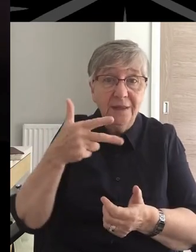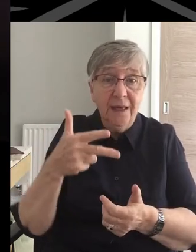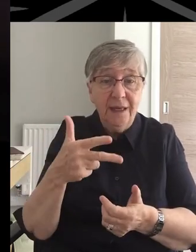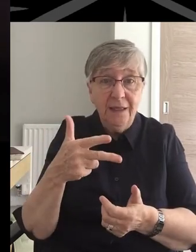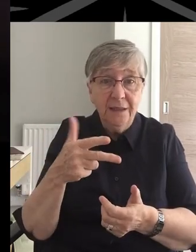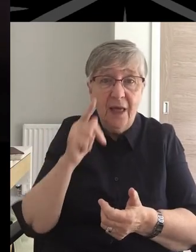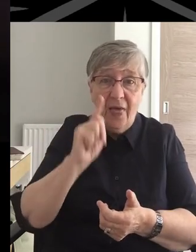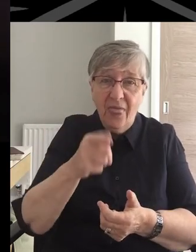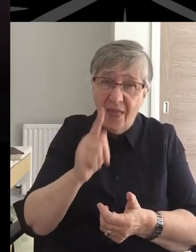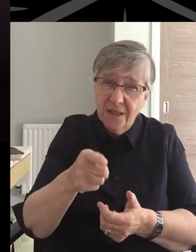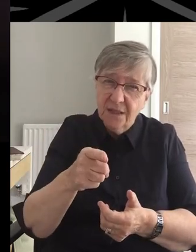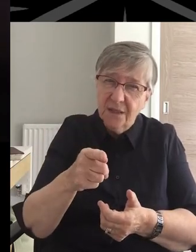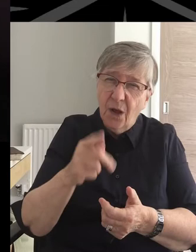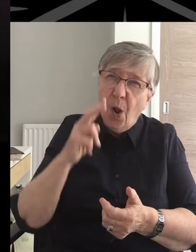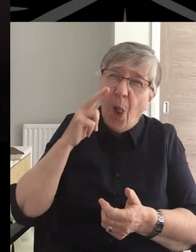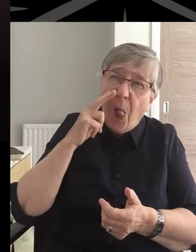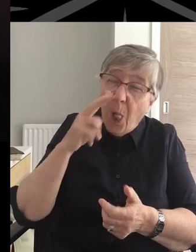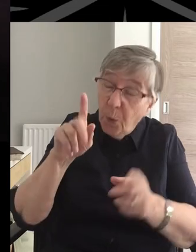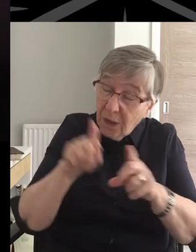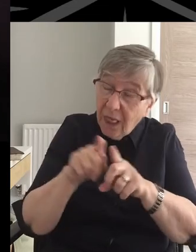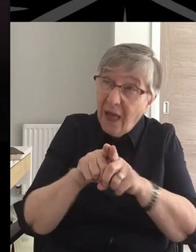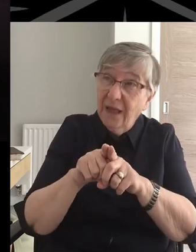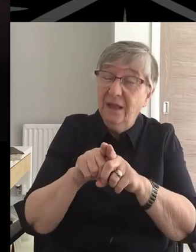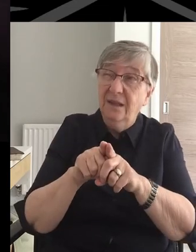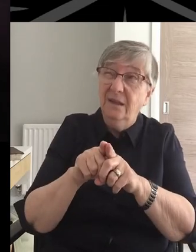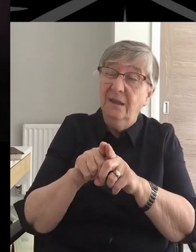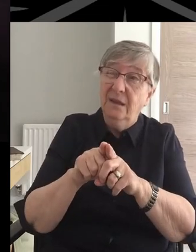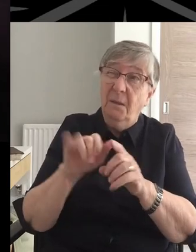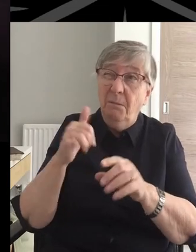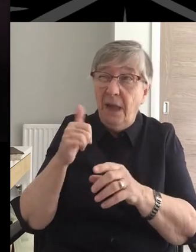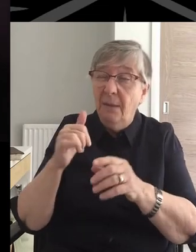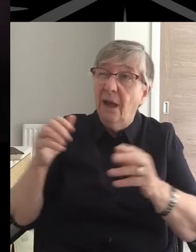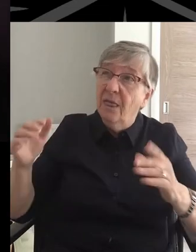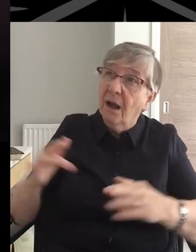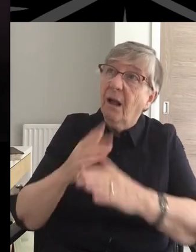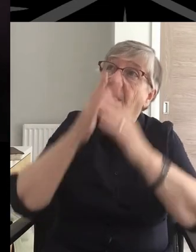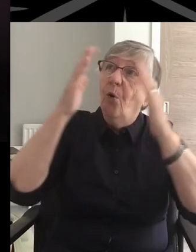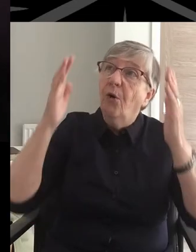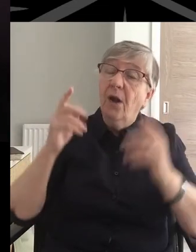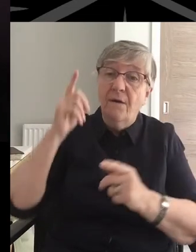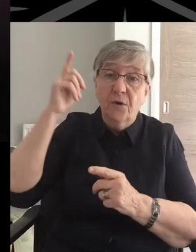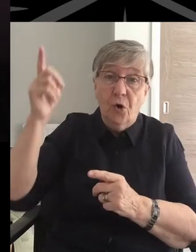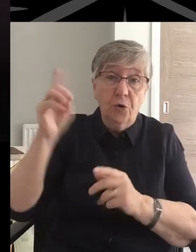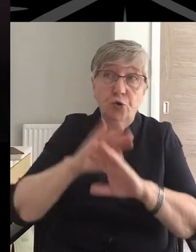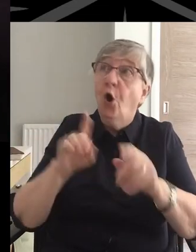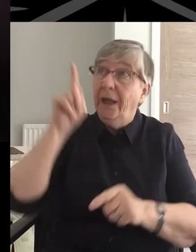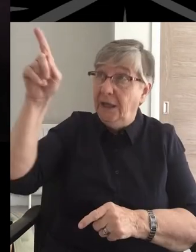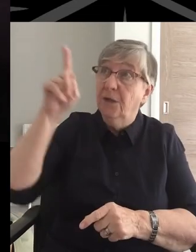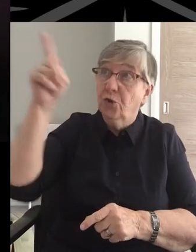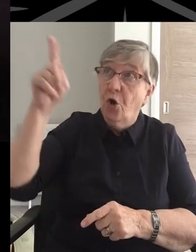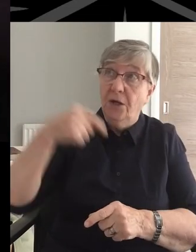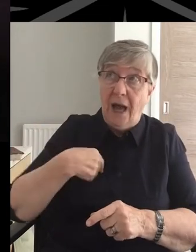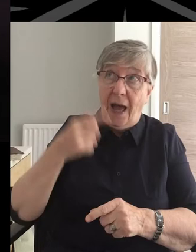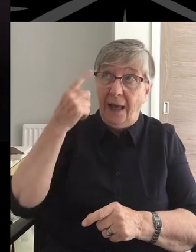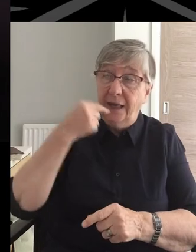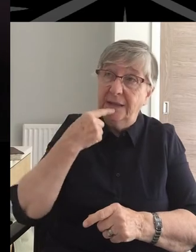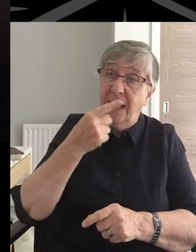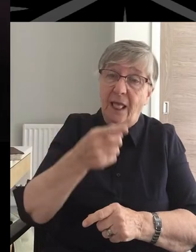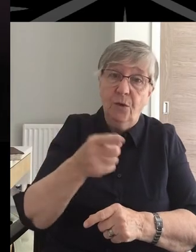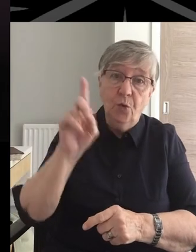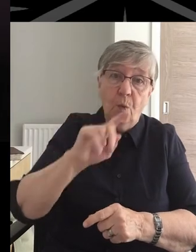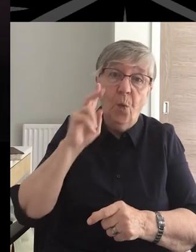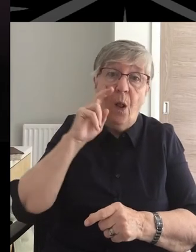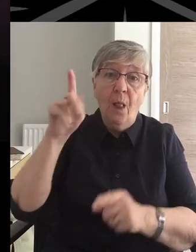1, this was the appearance of the likeness of the glory of God. Not just, here's God, I can tell you what he looks like.